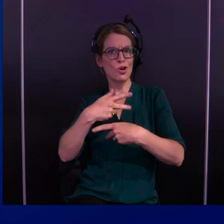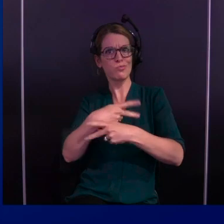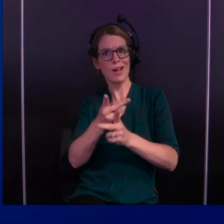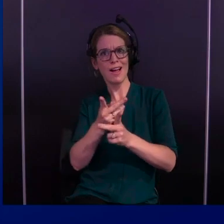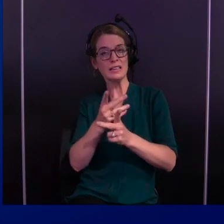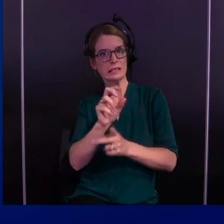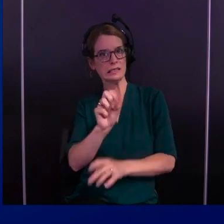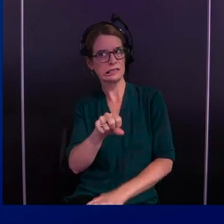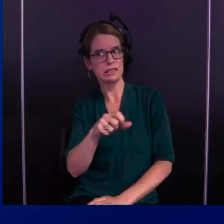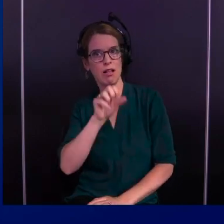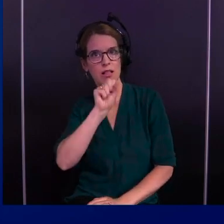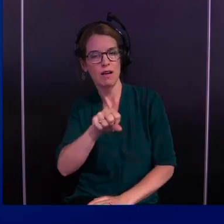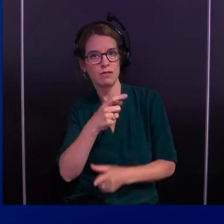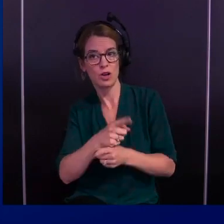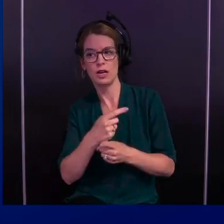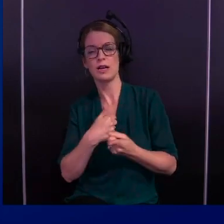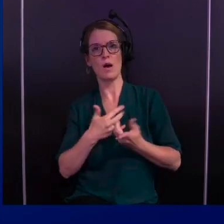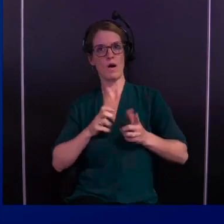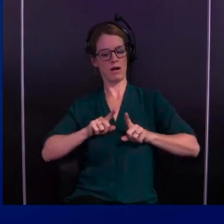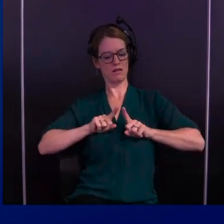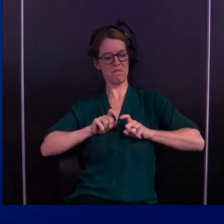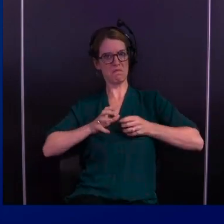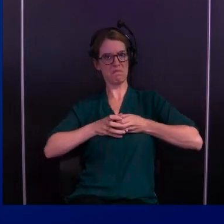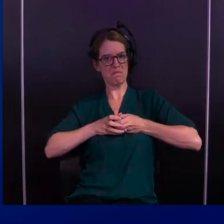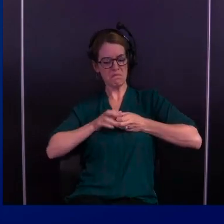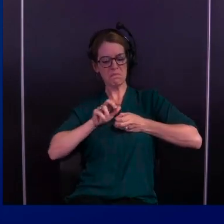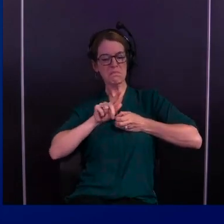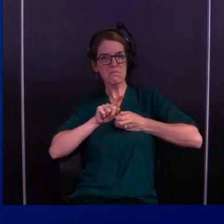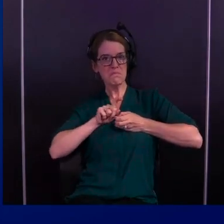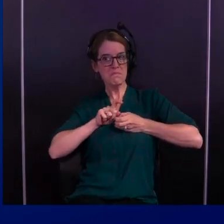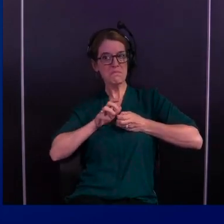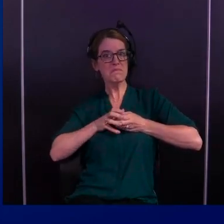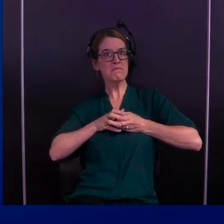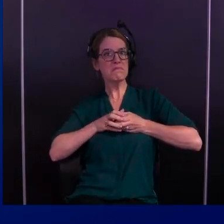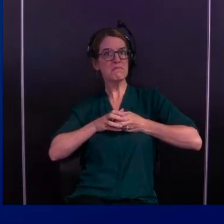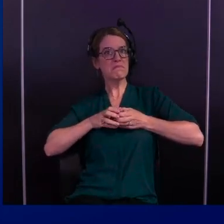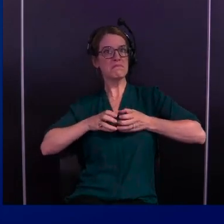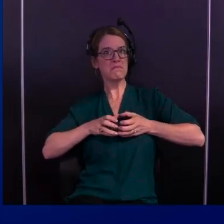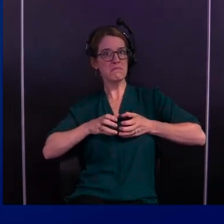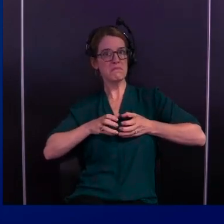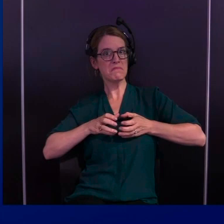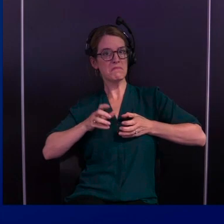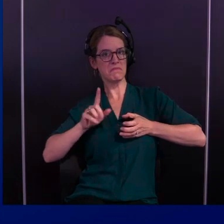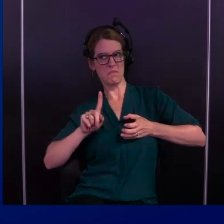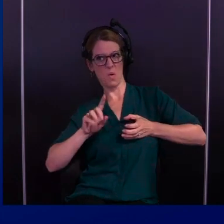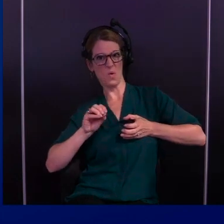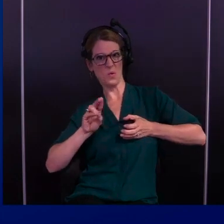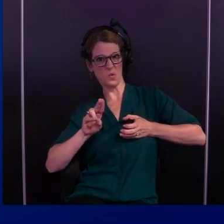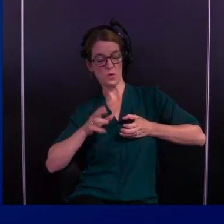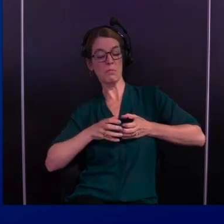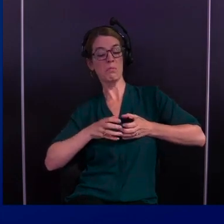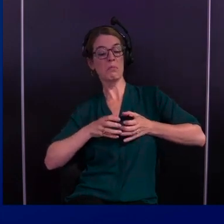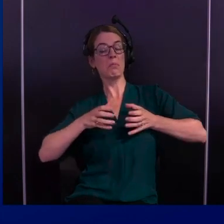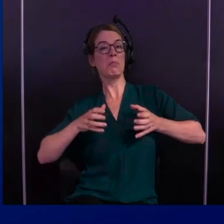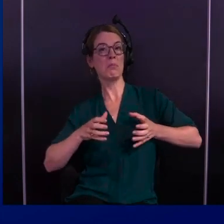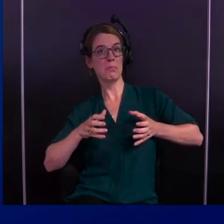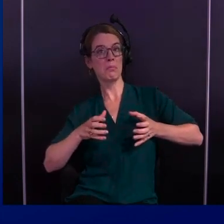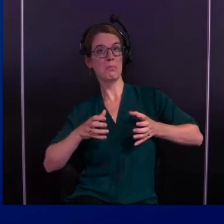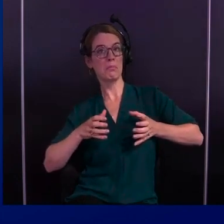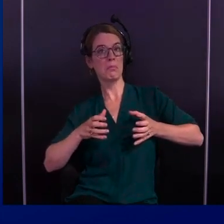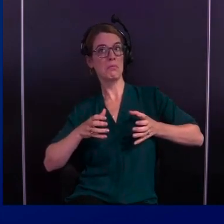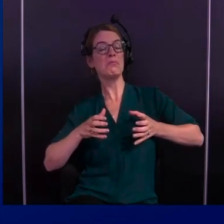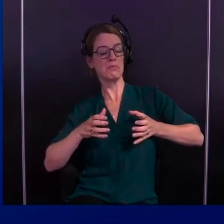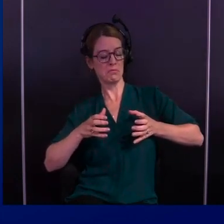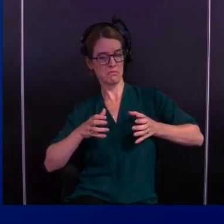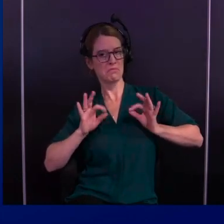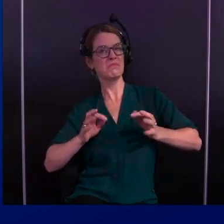myself, I want to test the waters of something first. And then maybe I want to deploy it to one OU. and then blast it out to the